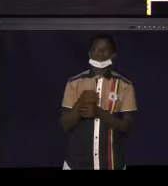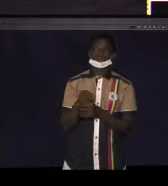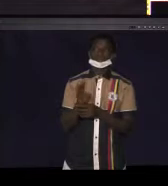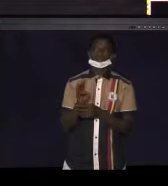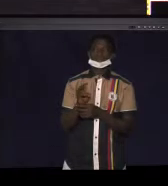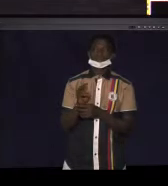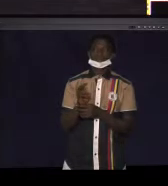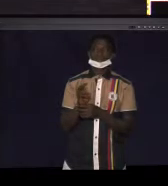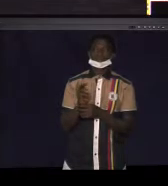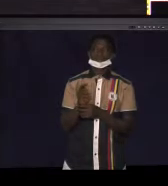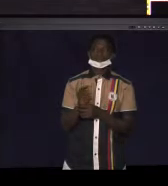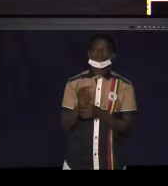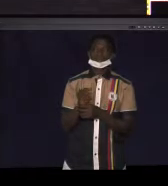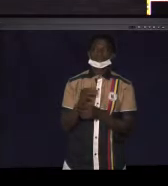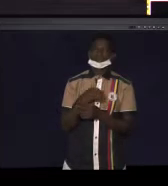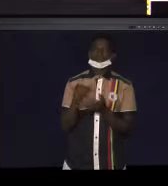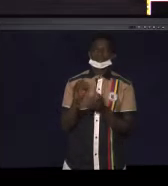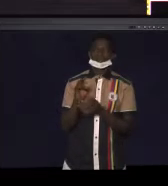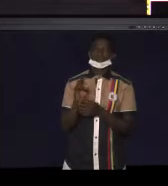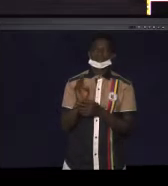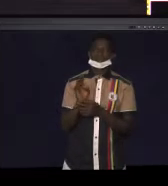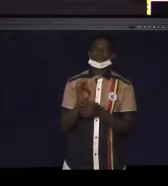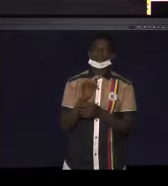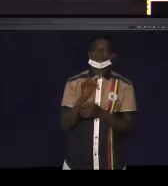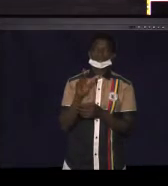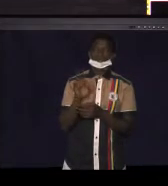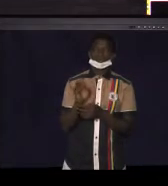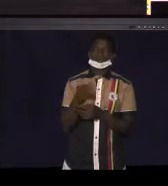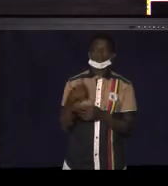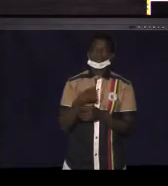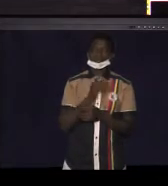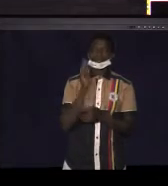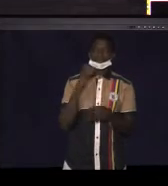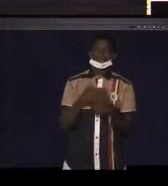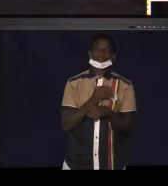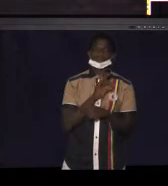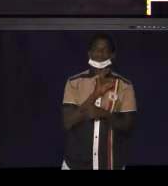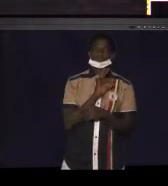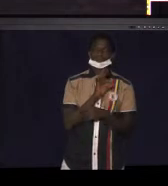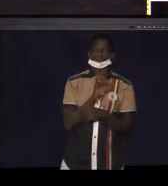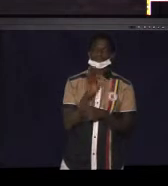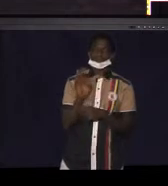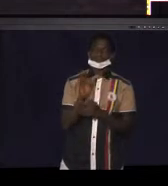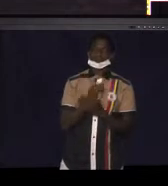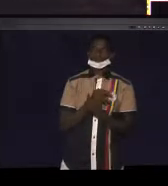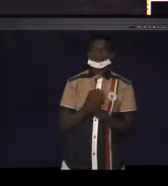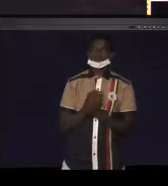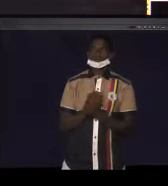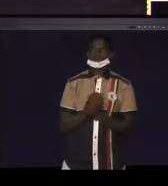here, 16 minus 7 is also 9. And that means we're going to be getting 99.